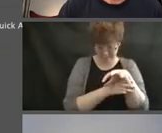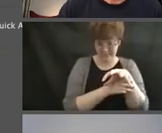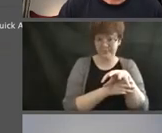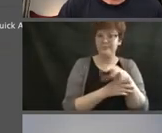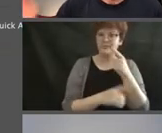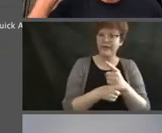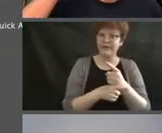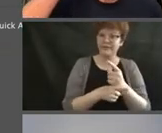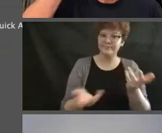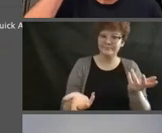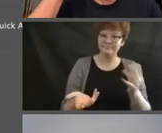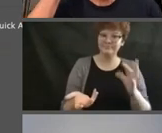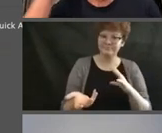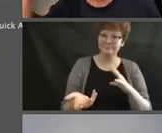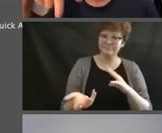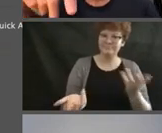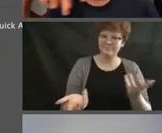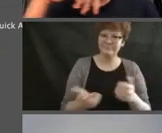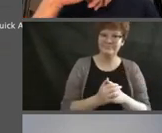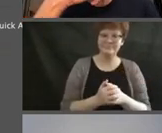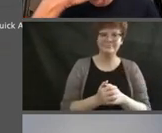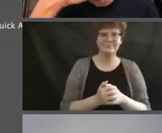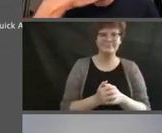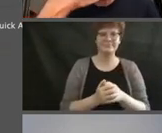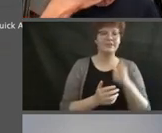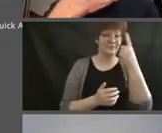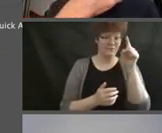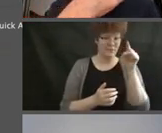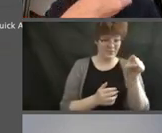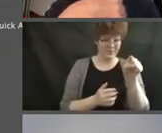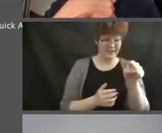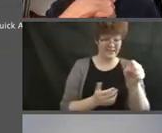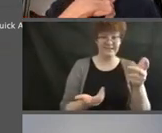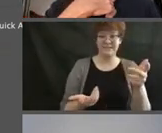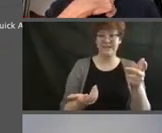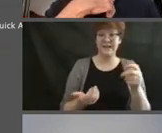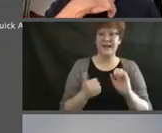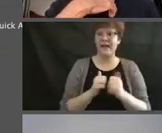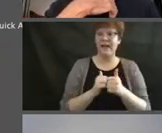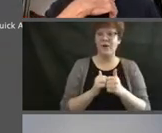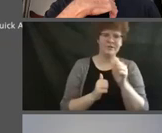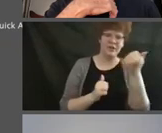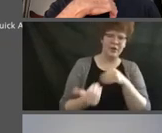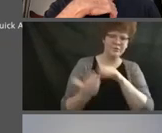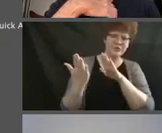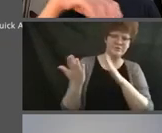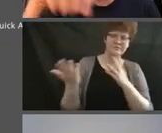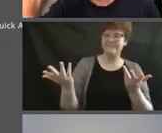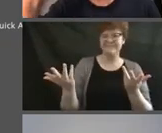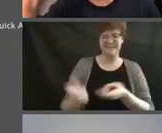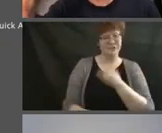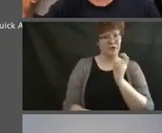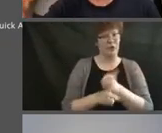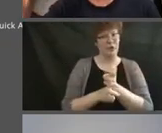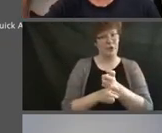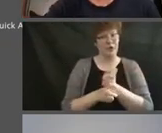Kind of cool. Again, to achieve this result any other way would be extremely difficult. And again, it's